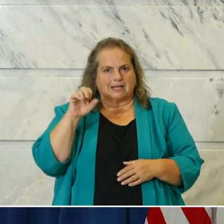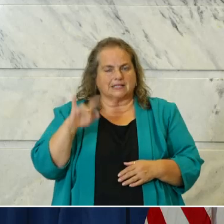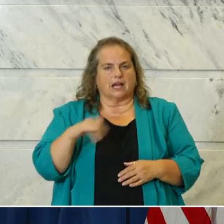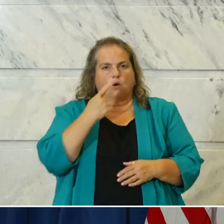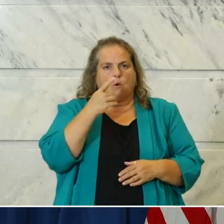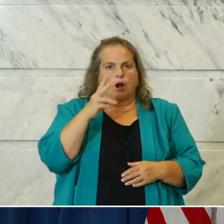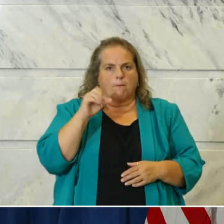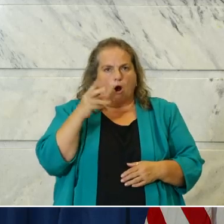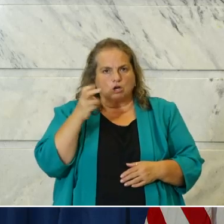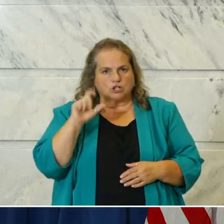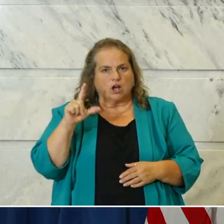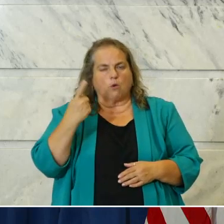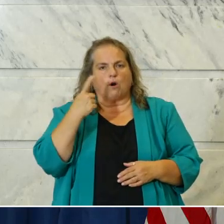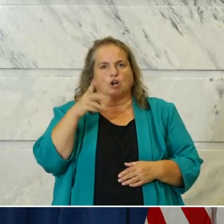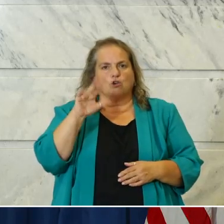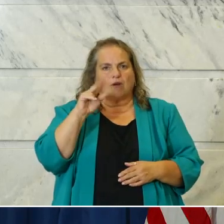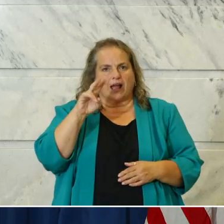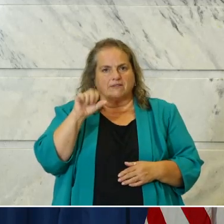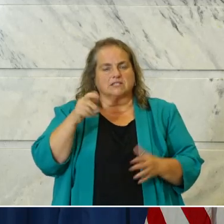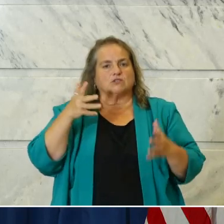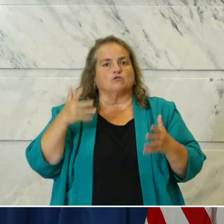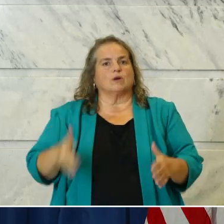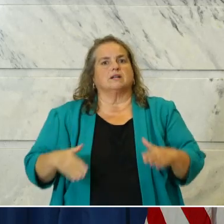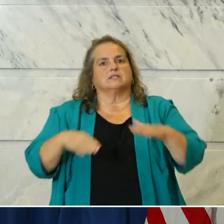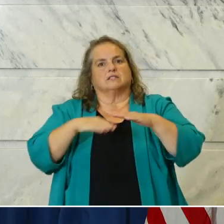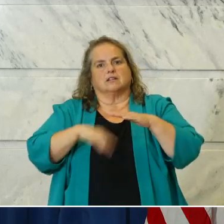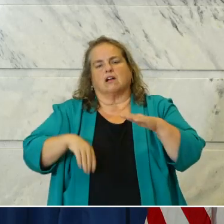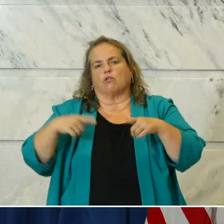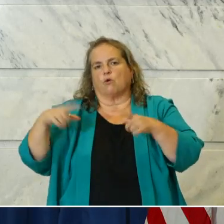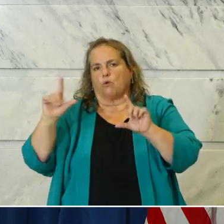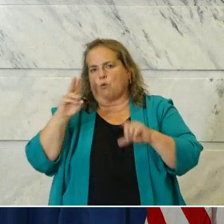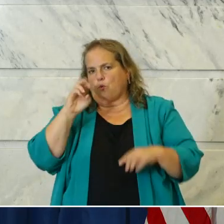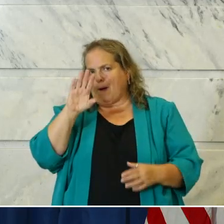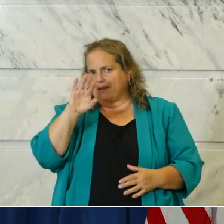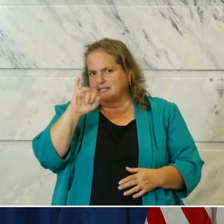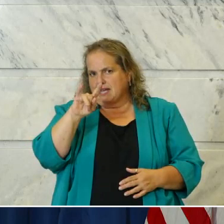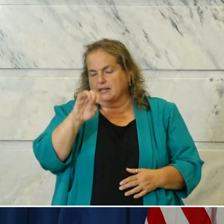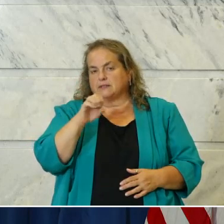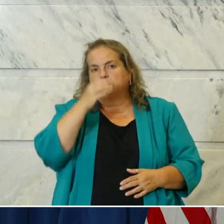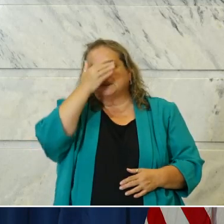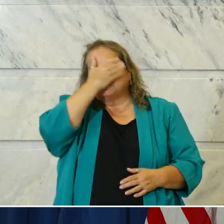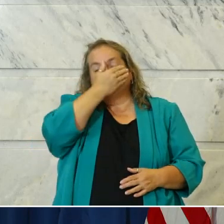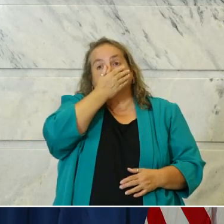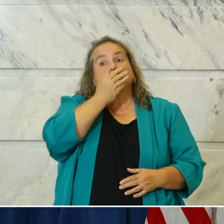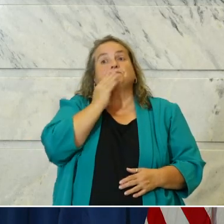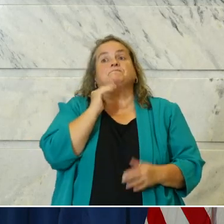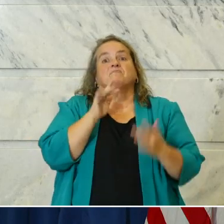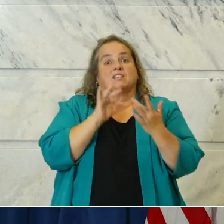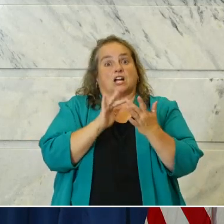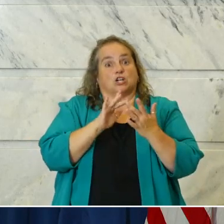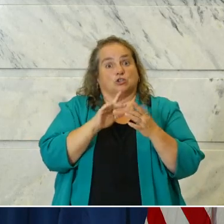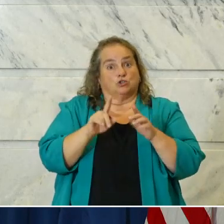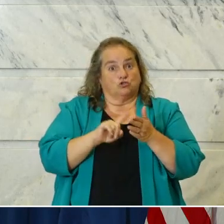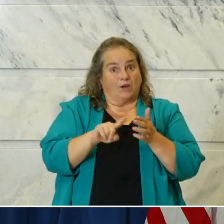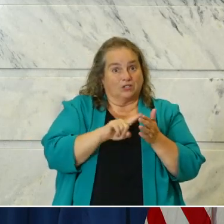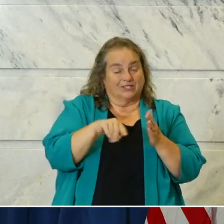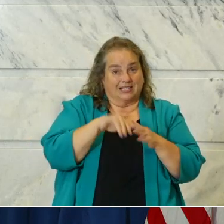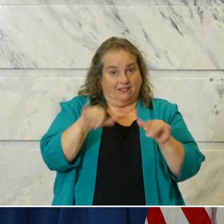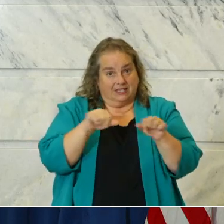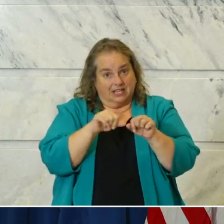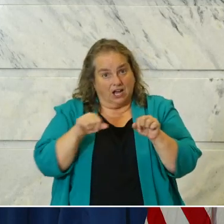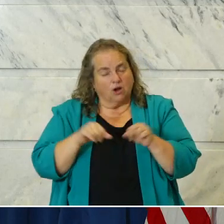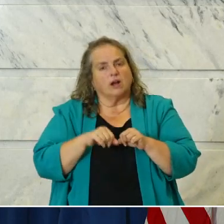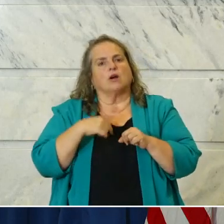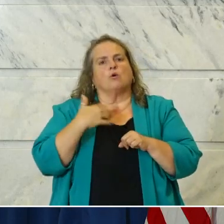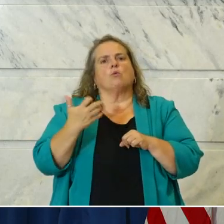in Graves, and all the rest will be up on the website. So contact tracers in these areas, we need you to be